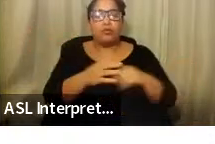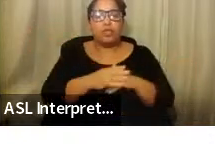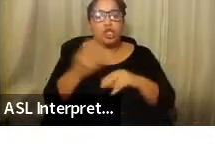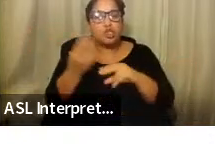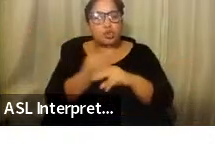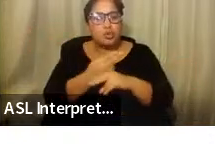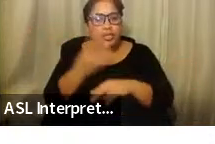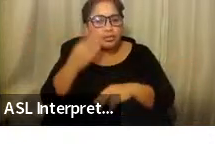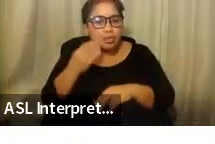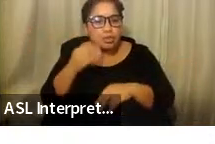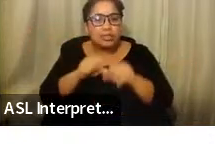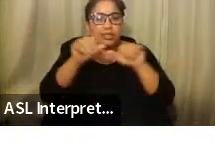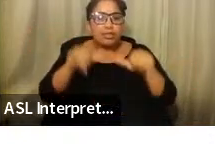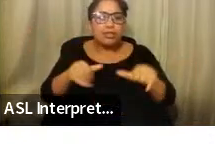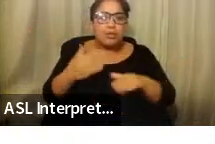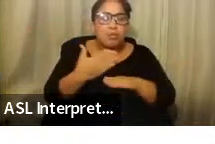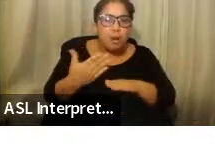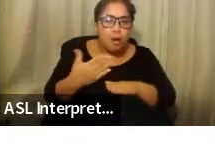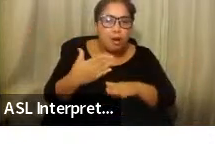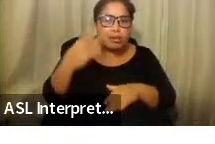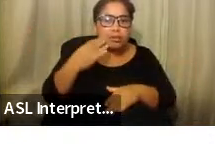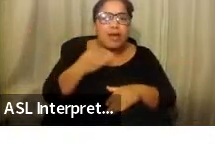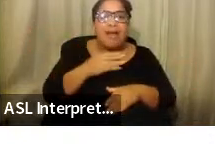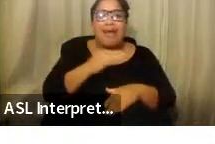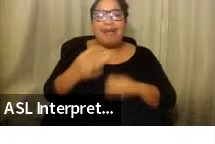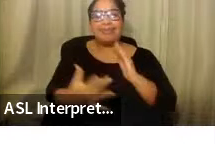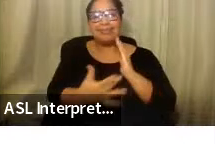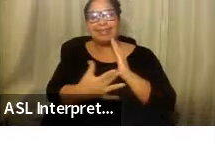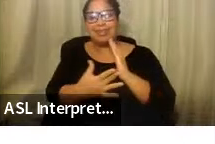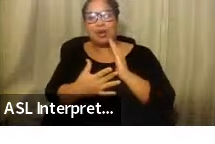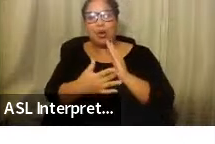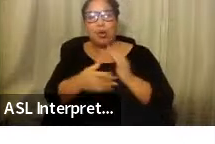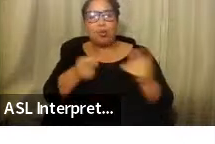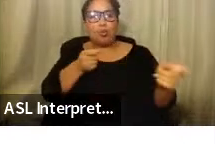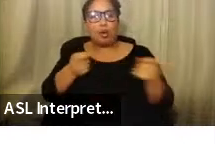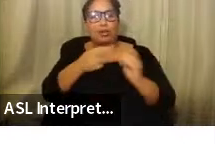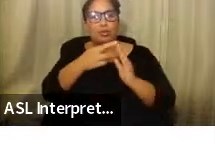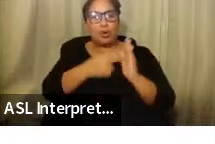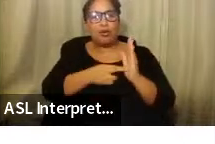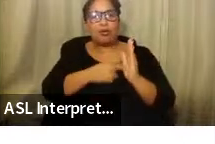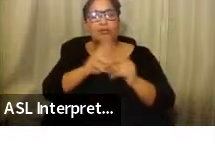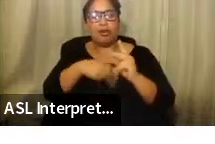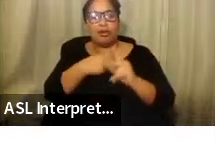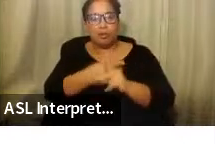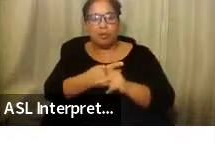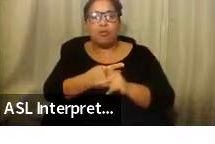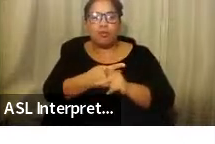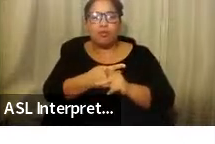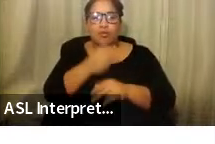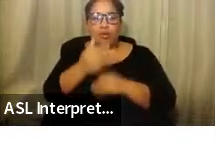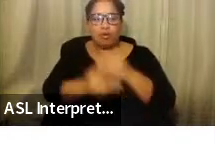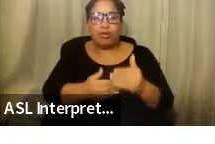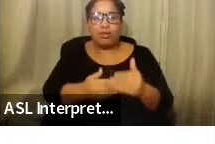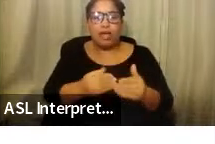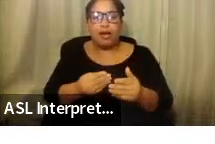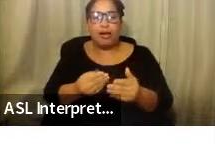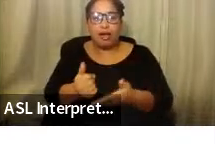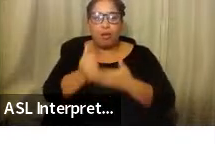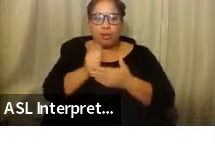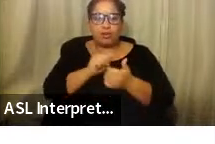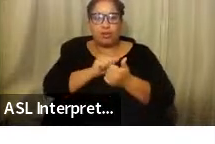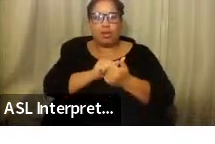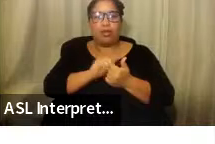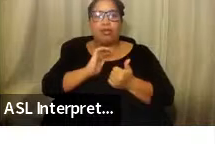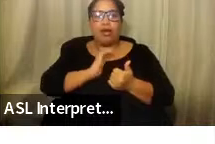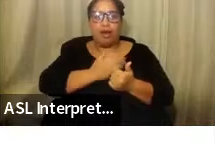partner feedback, and technical regulatory requirements inform the system redesign. So there are many pieces that go